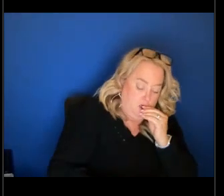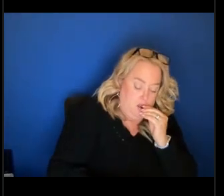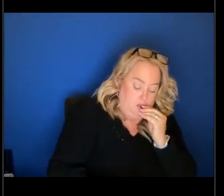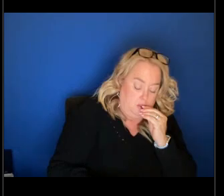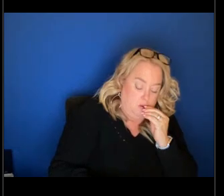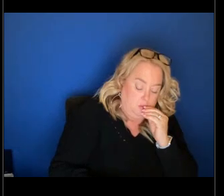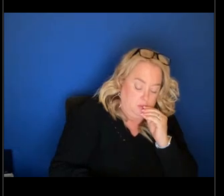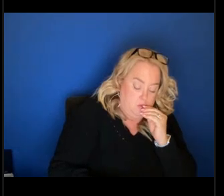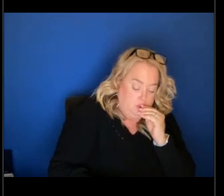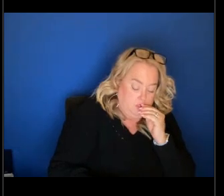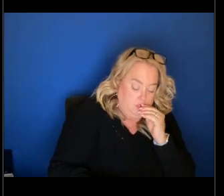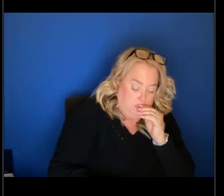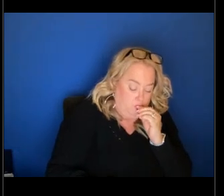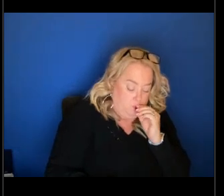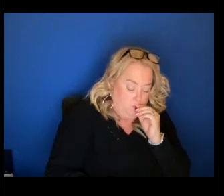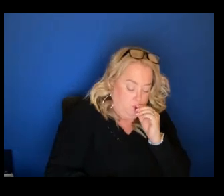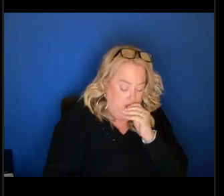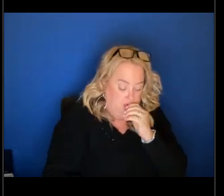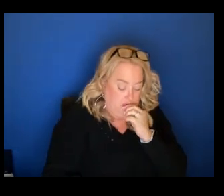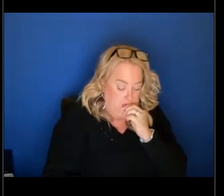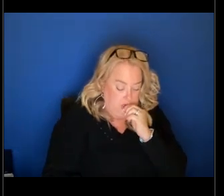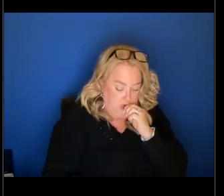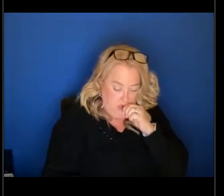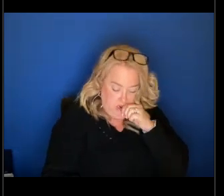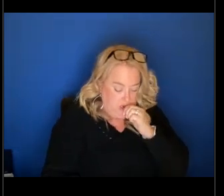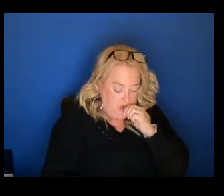And the third option, eliminate reinforcing.